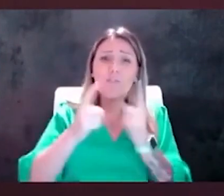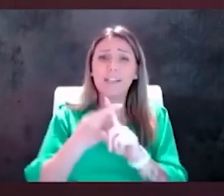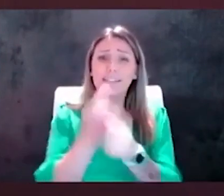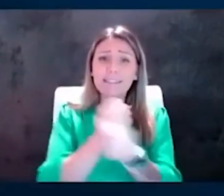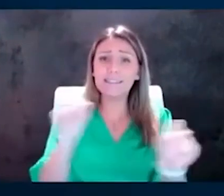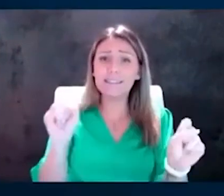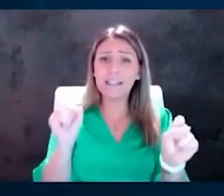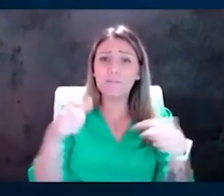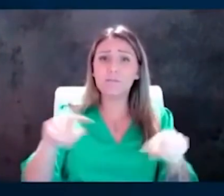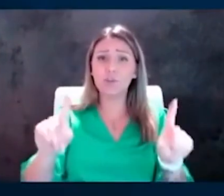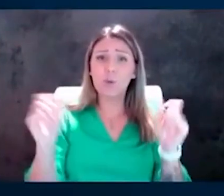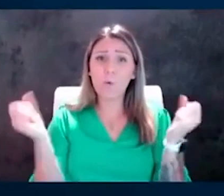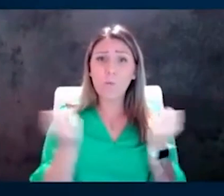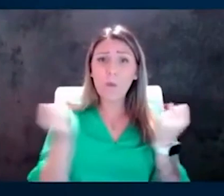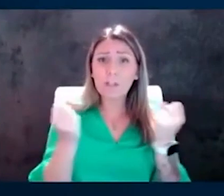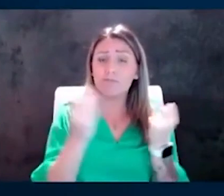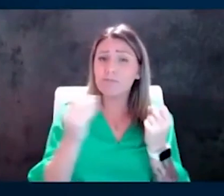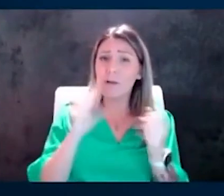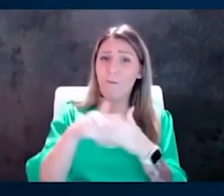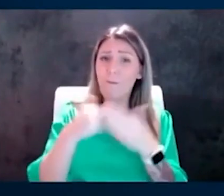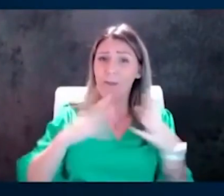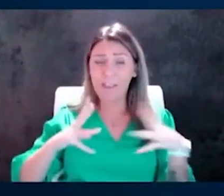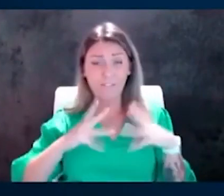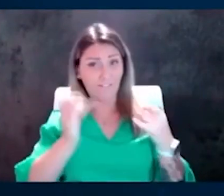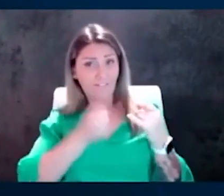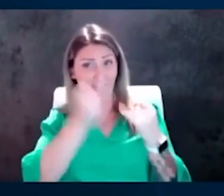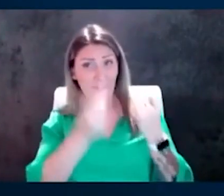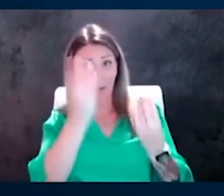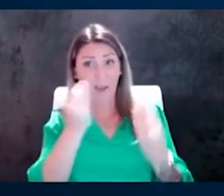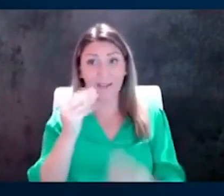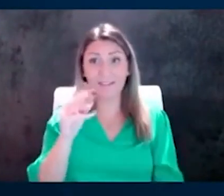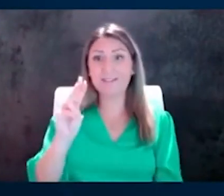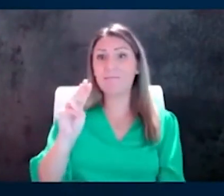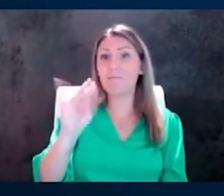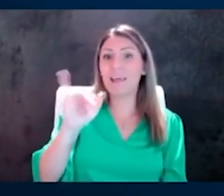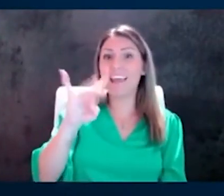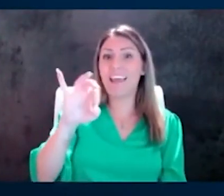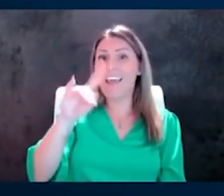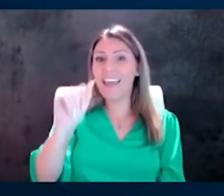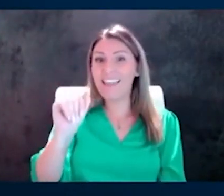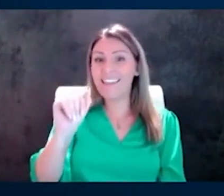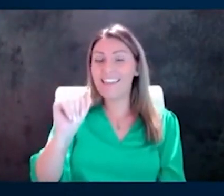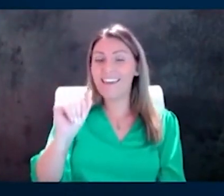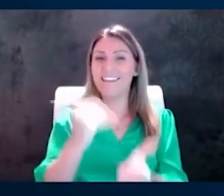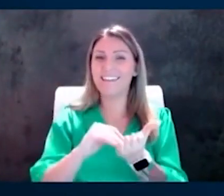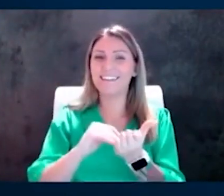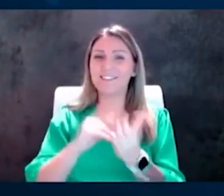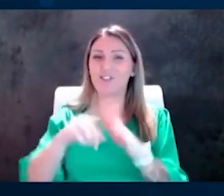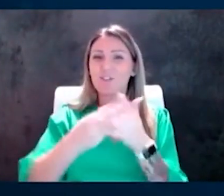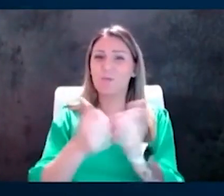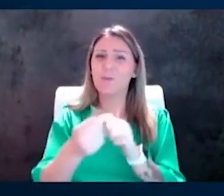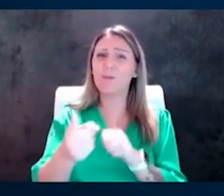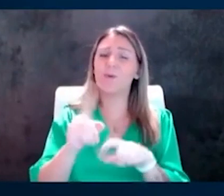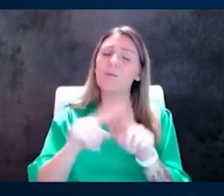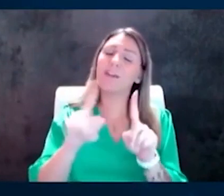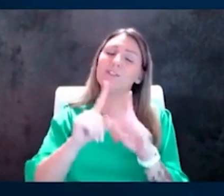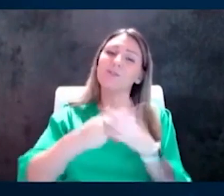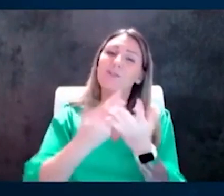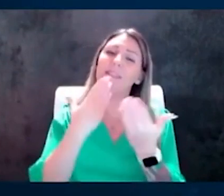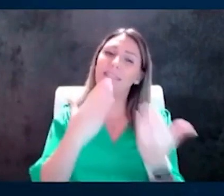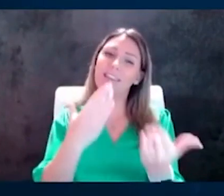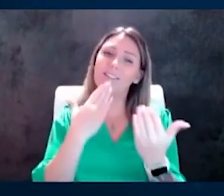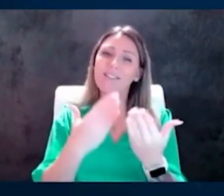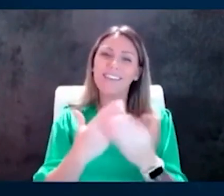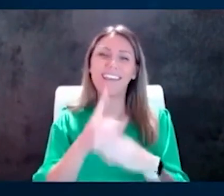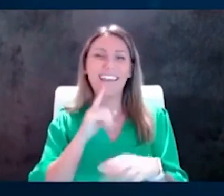seasons. Final thoughts, though, from our guest, Mikayla. Again, I want to start with you, but I want to start by saying thank you.